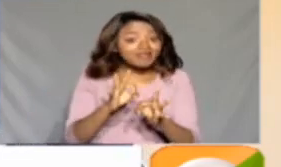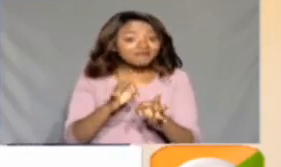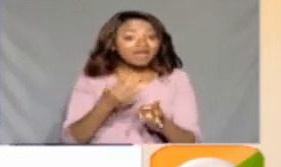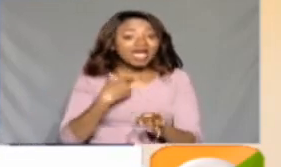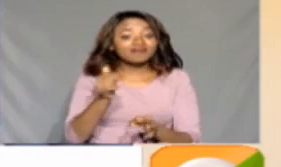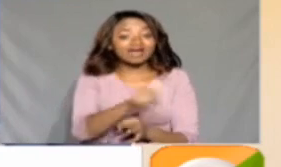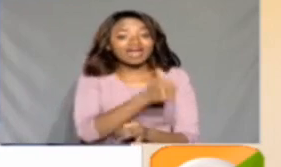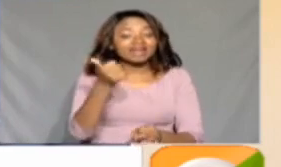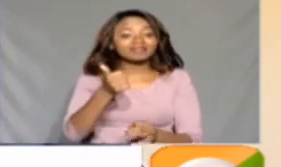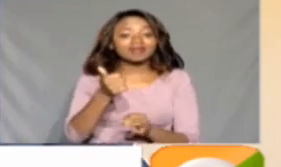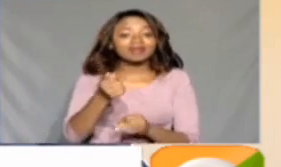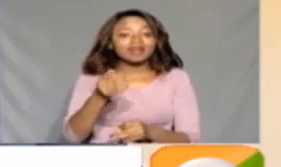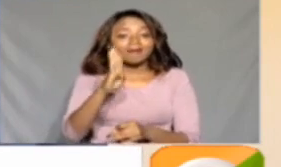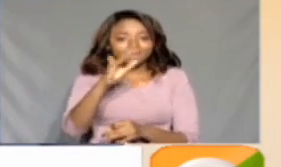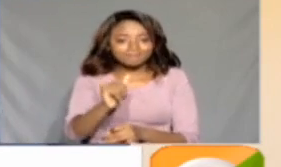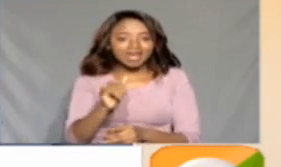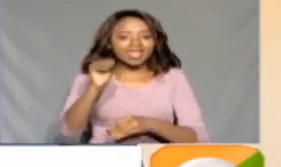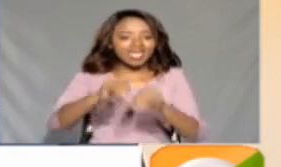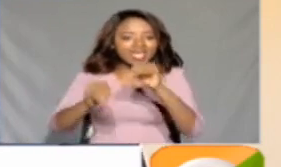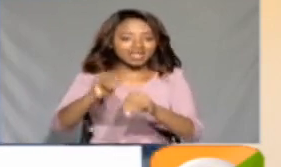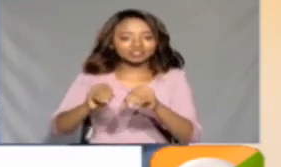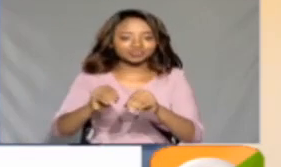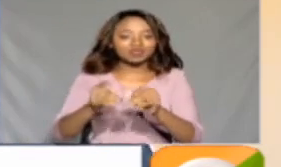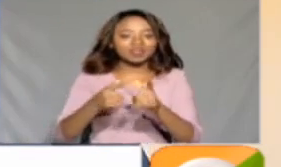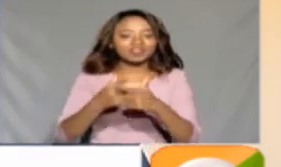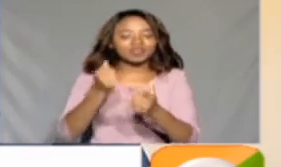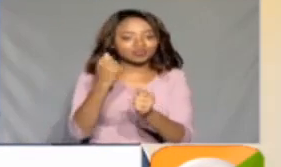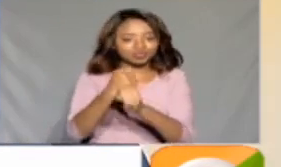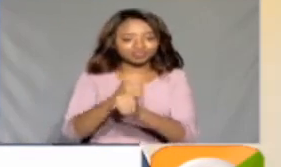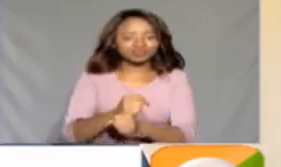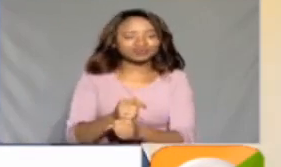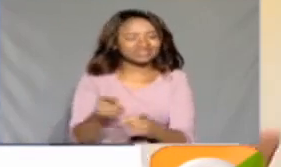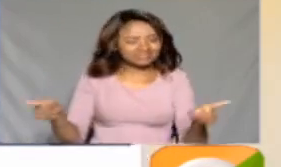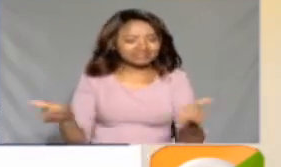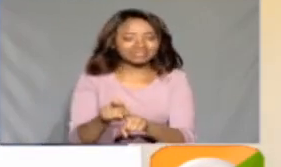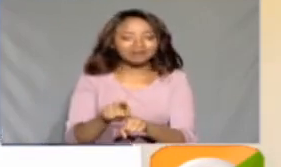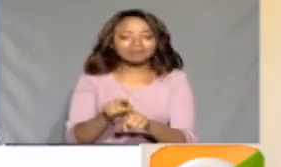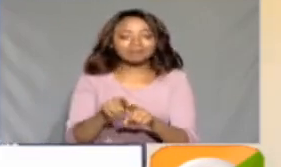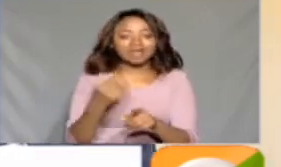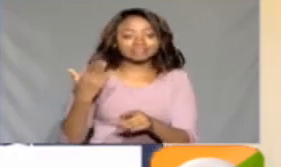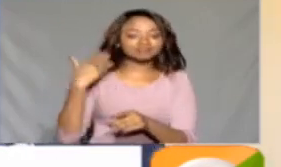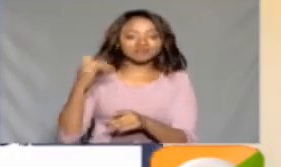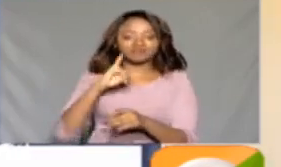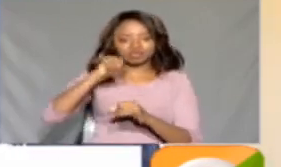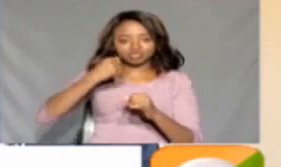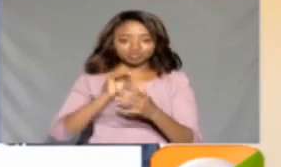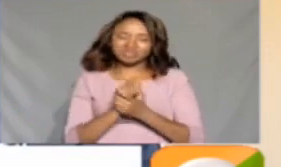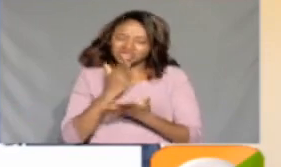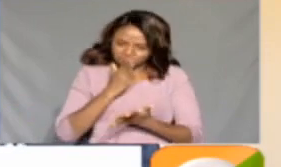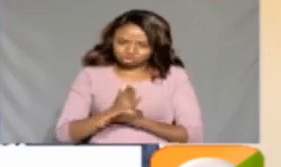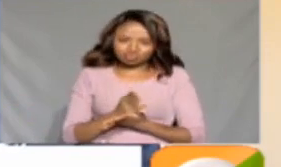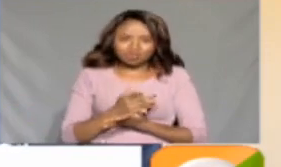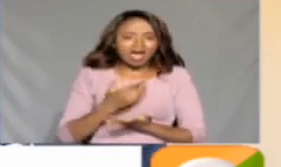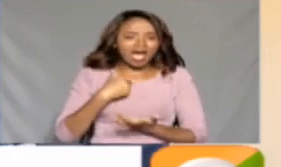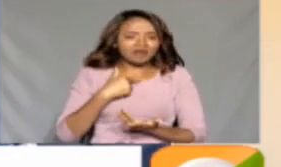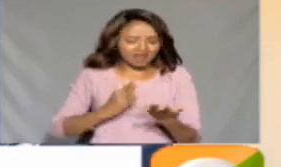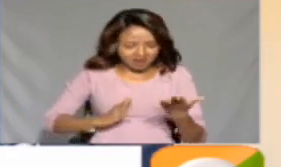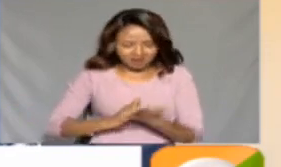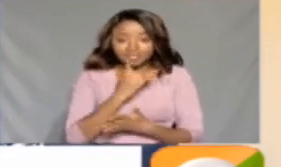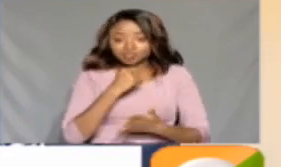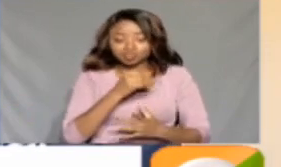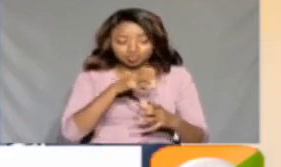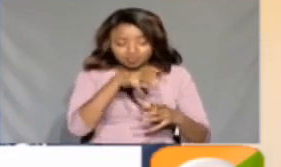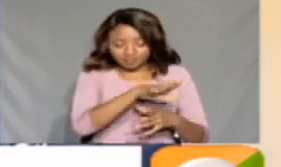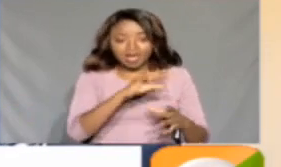we decide to do exactly what we did in January with respect to the other by-elections. I think that's the sovereign right of the party to decide on a case-by-case